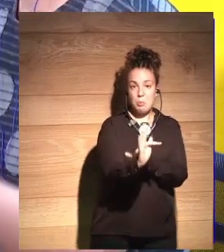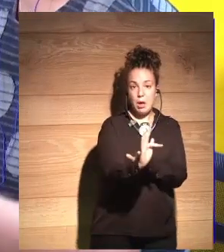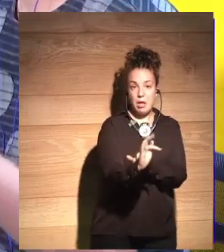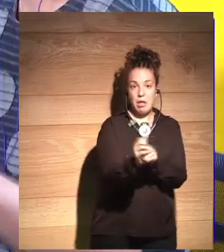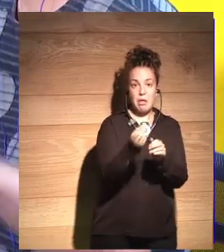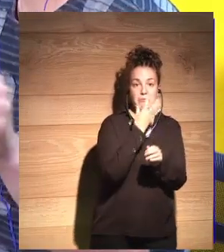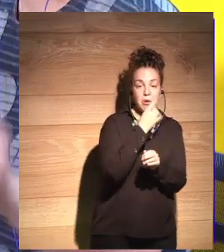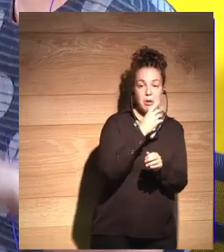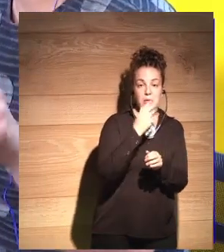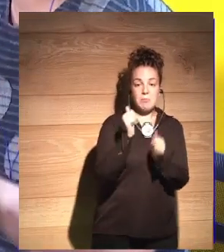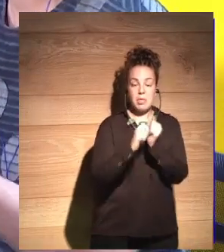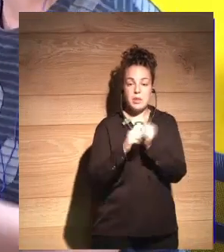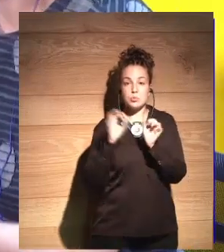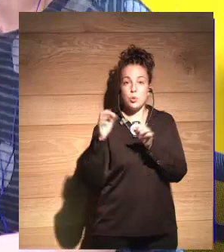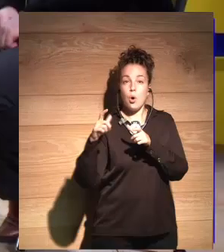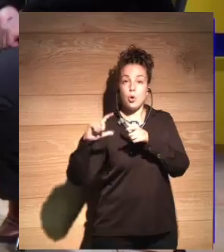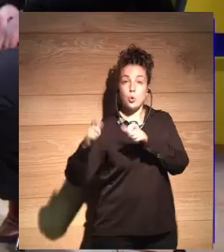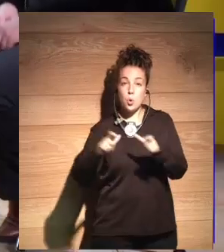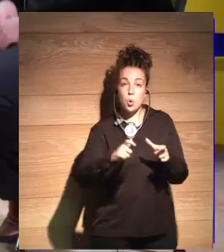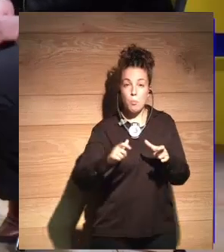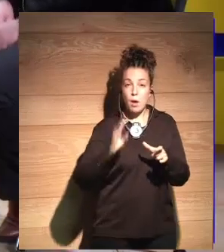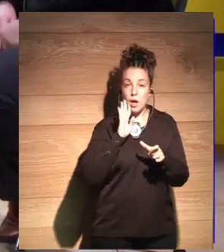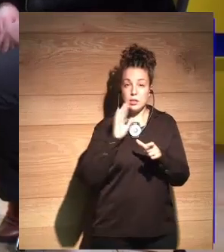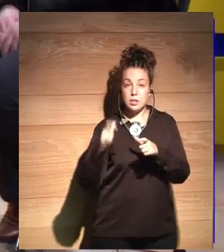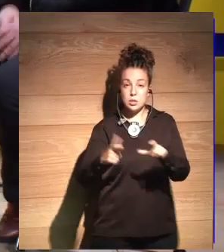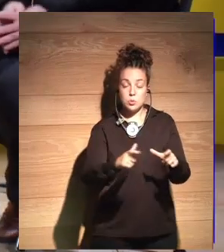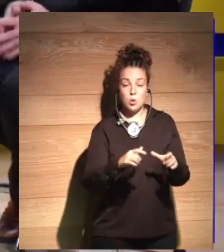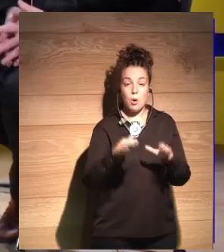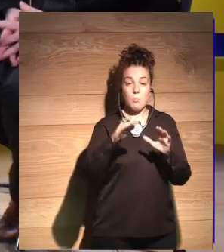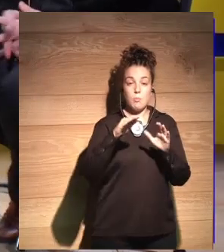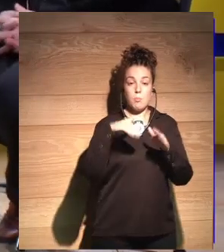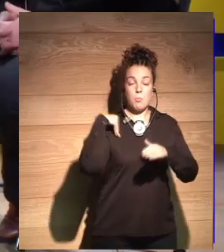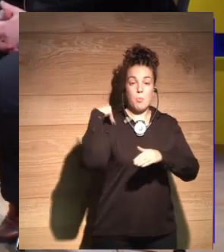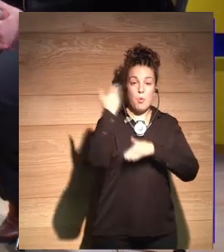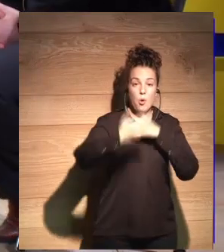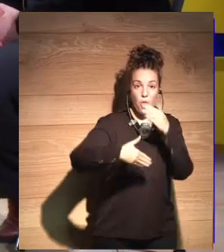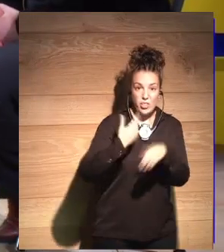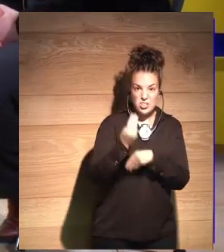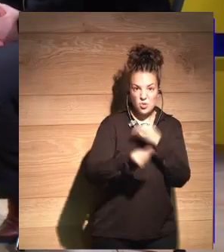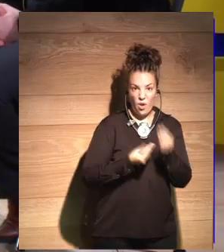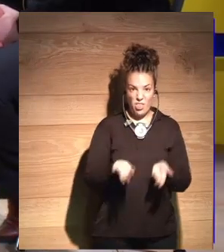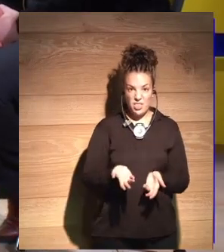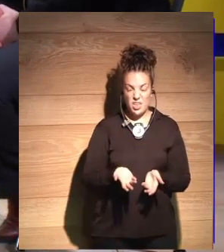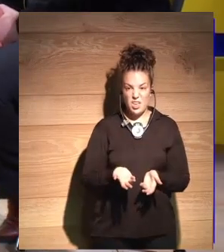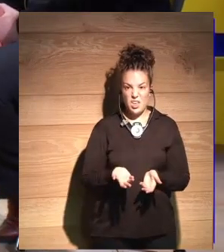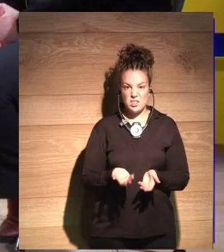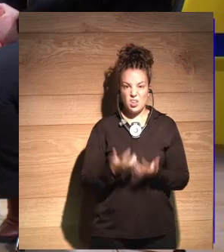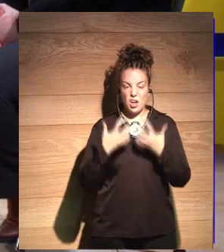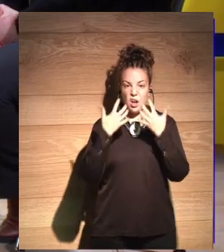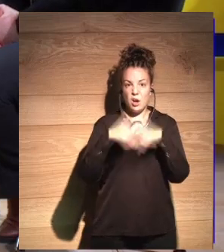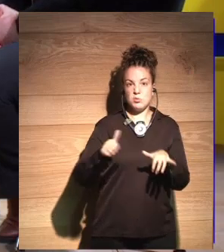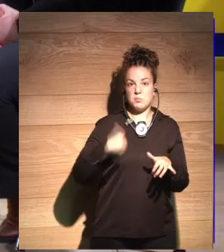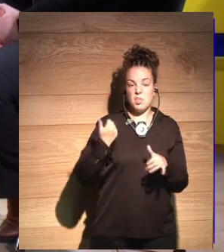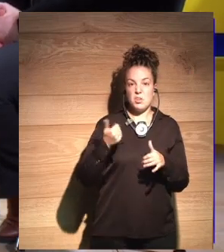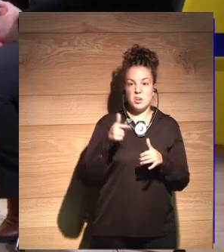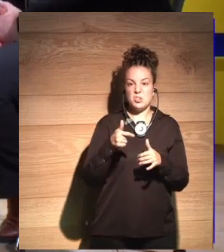they saw a Roomba caring for their deceased loved ones, and they started crying because the automation went too far. And it